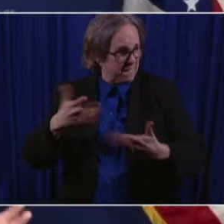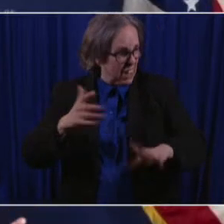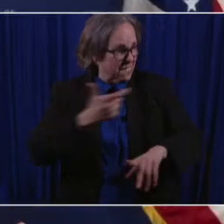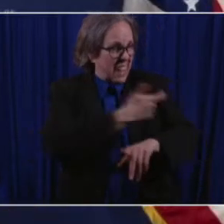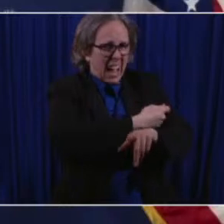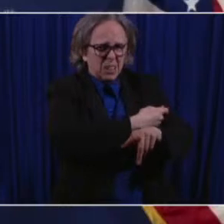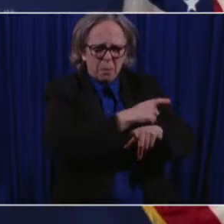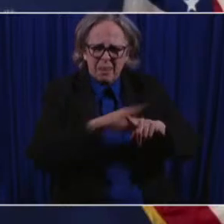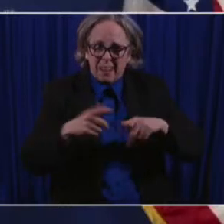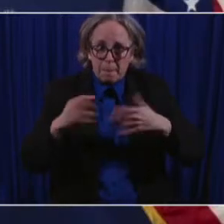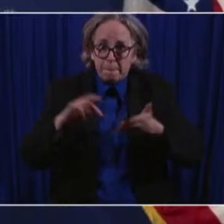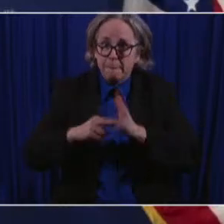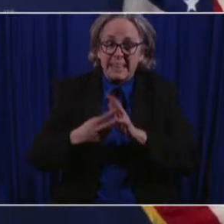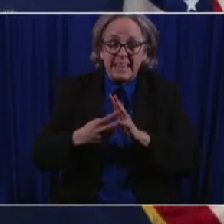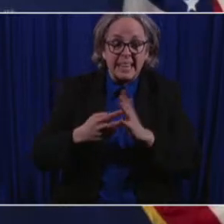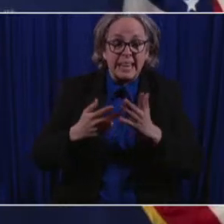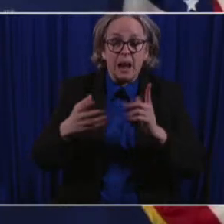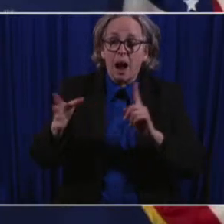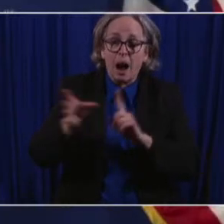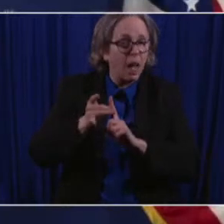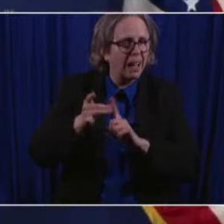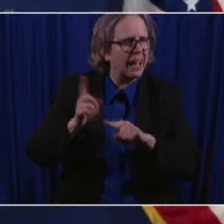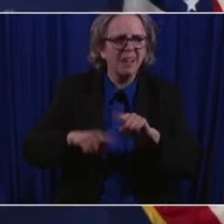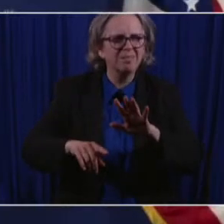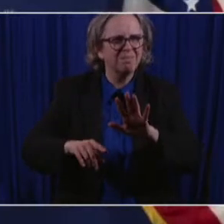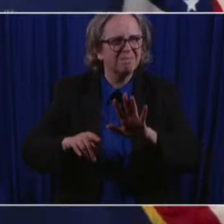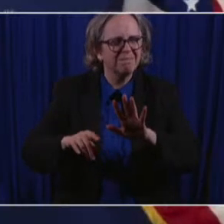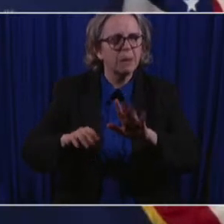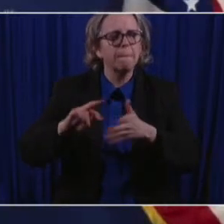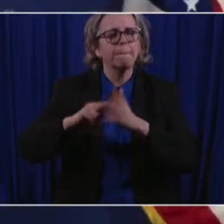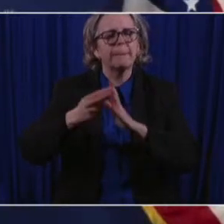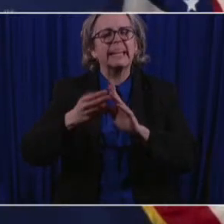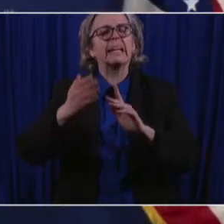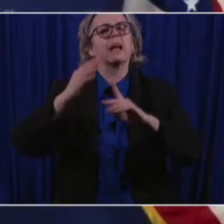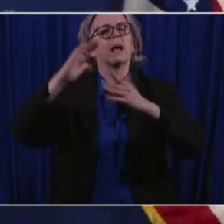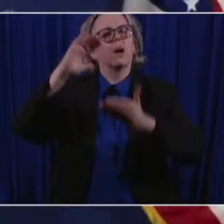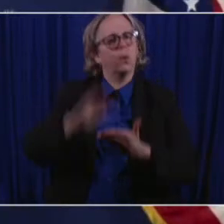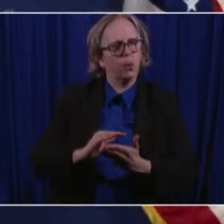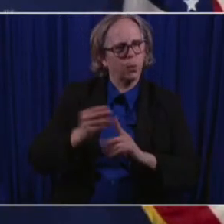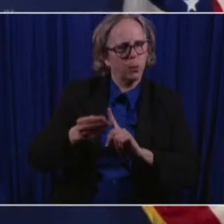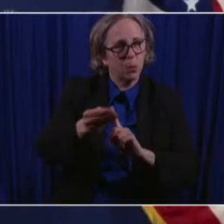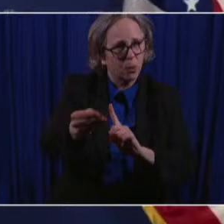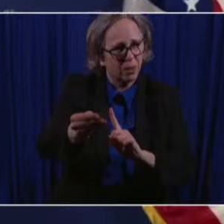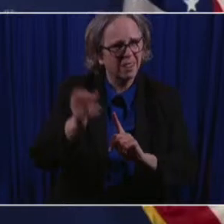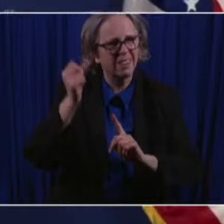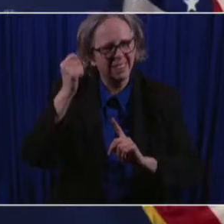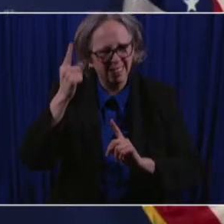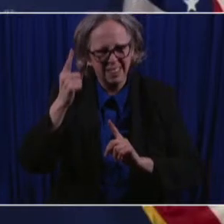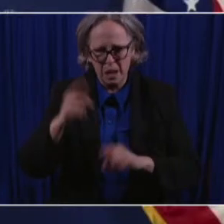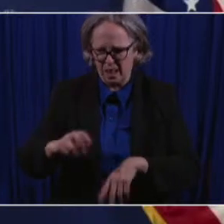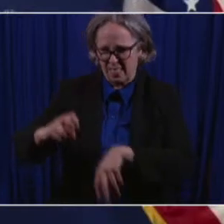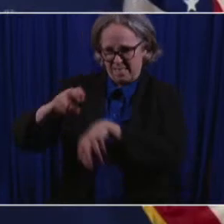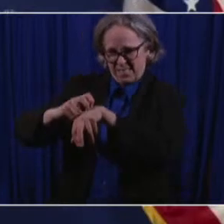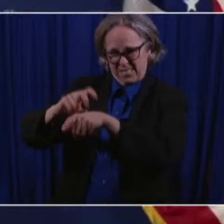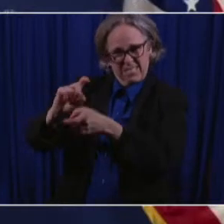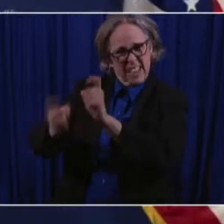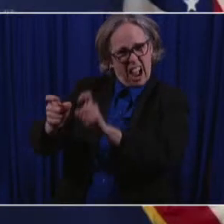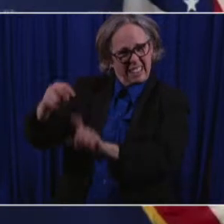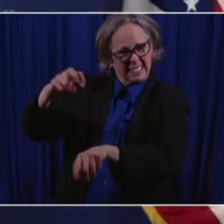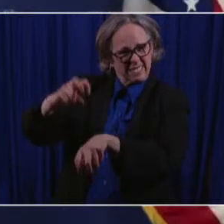being able to get it. But at the same time, this variant is rising up. And we know that being Toledo, right on the